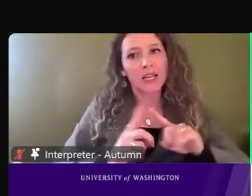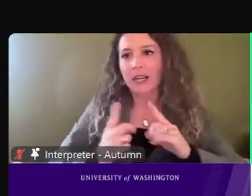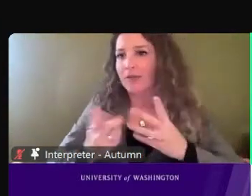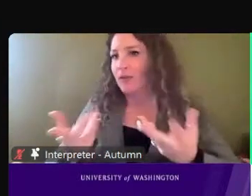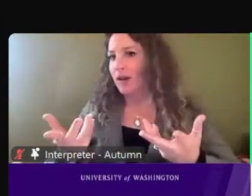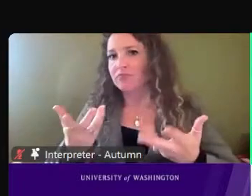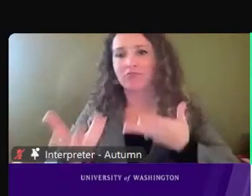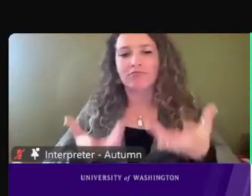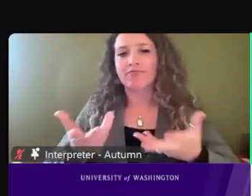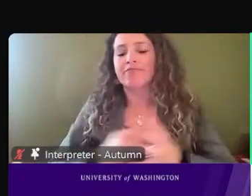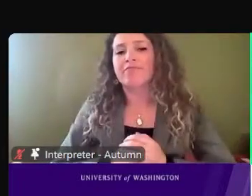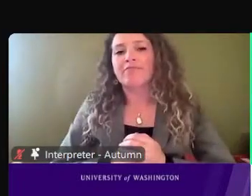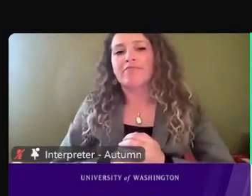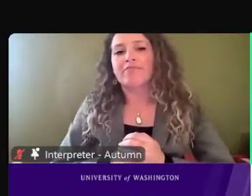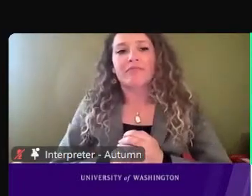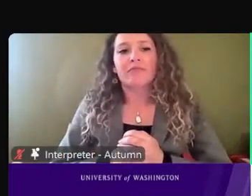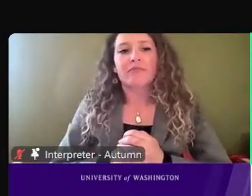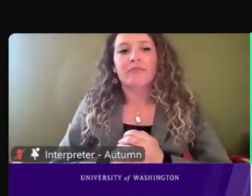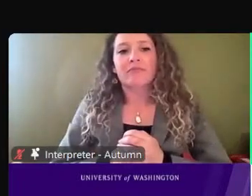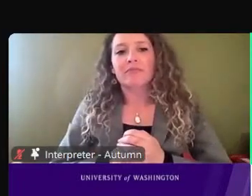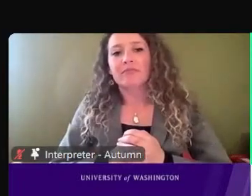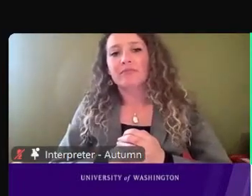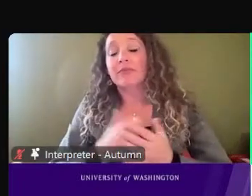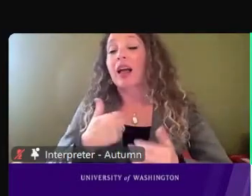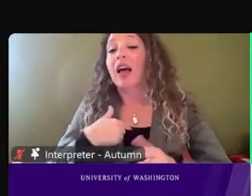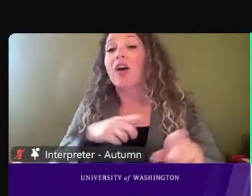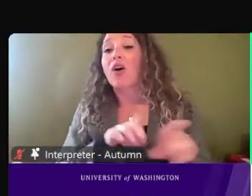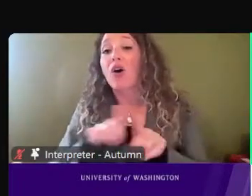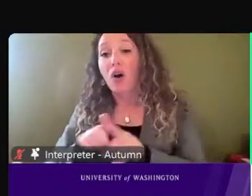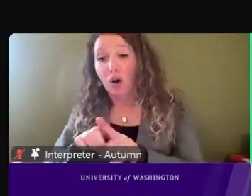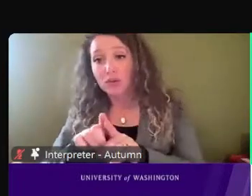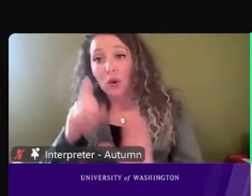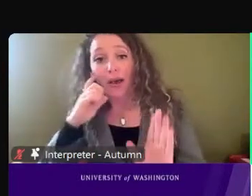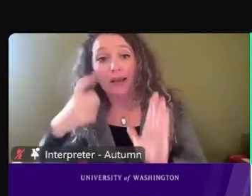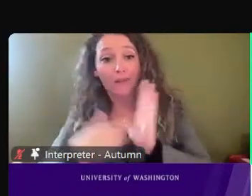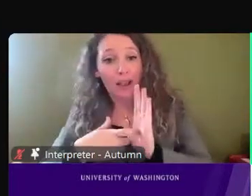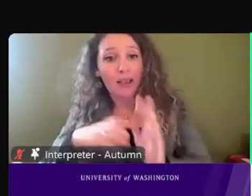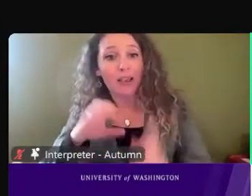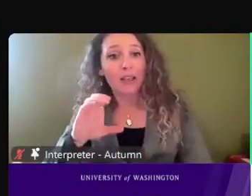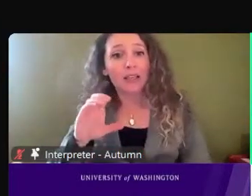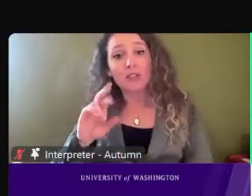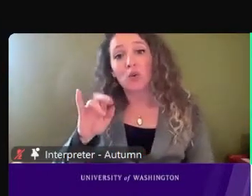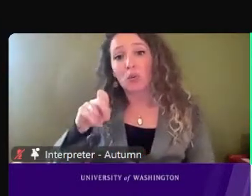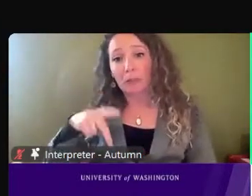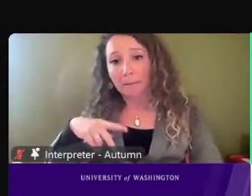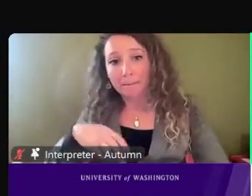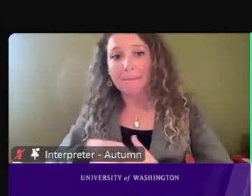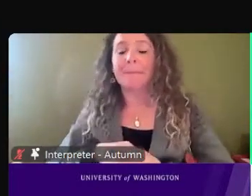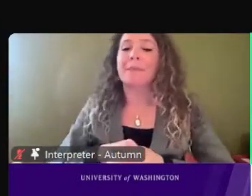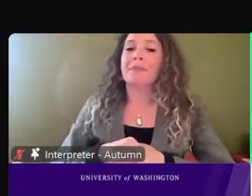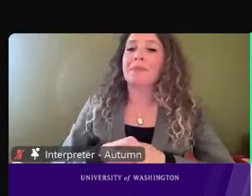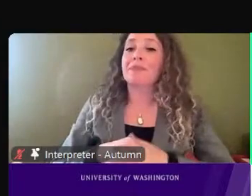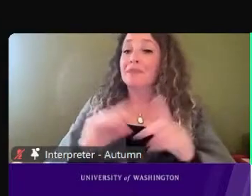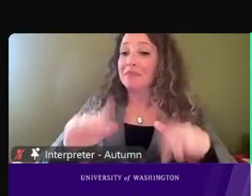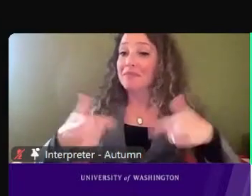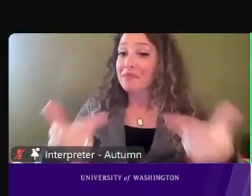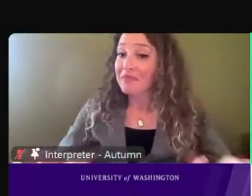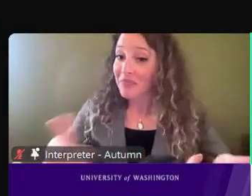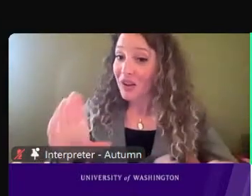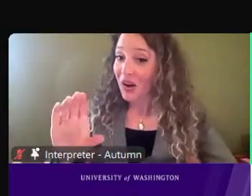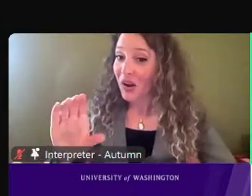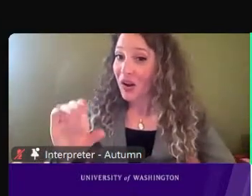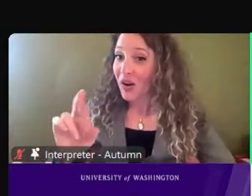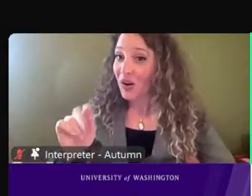function. Most directly, I also identify as CRIP. And I will turn it over to my colleague Carly